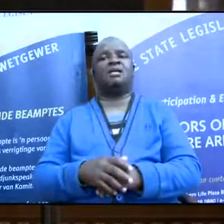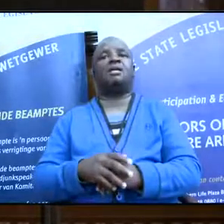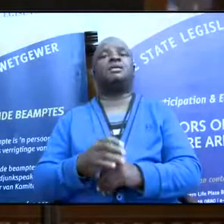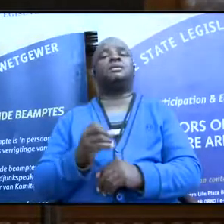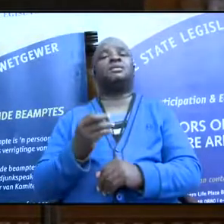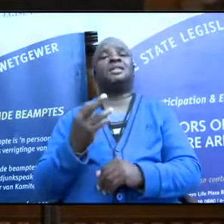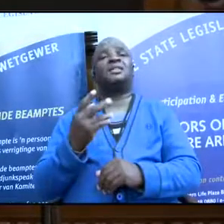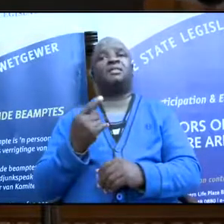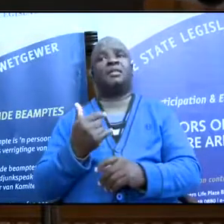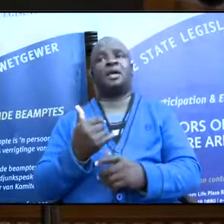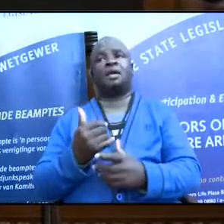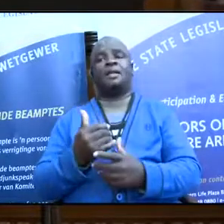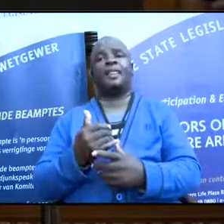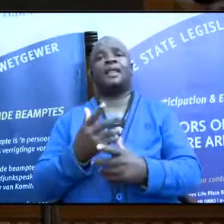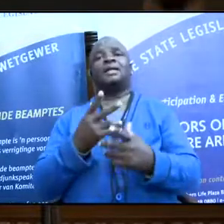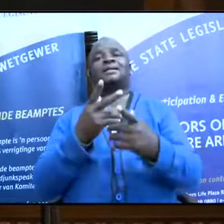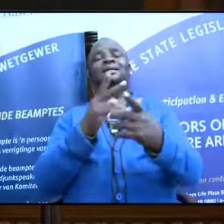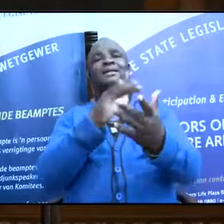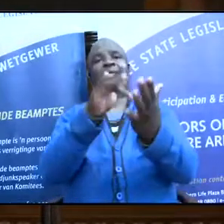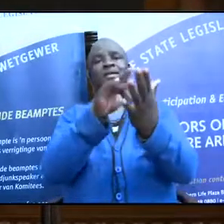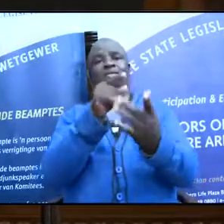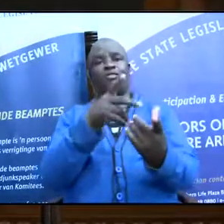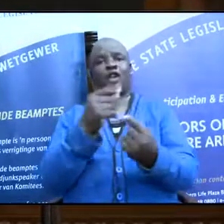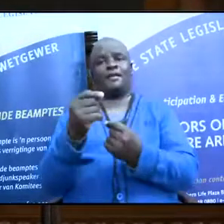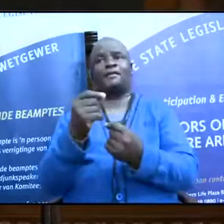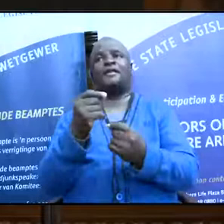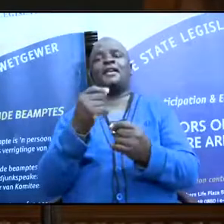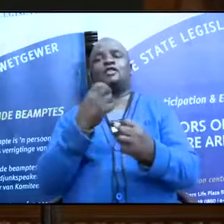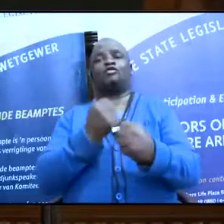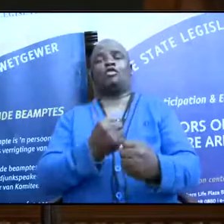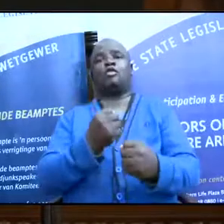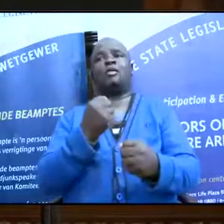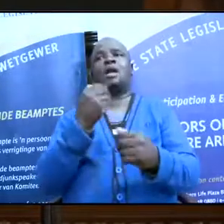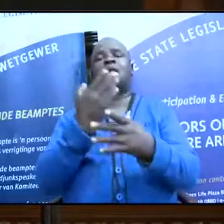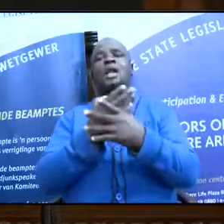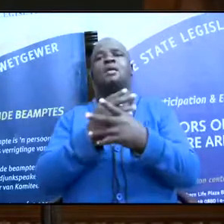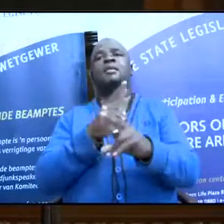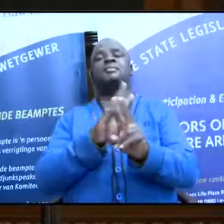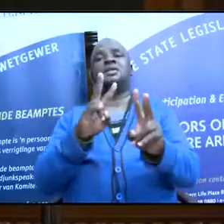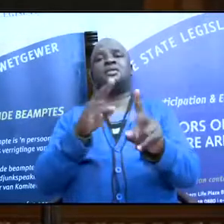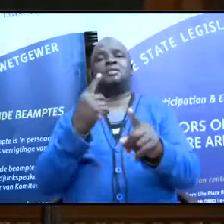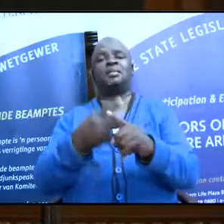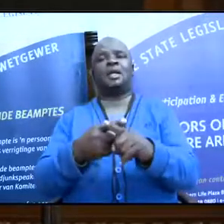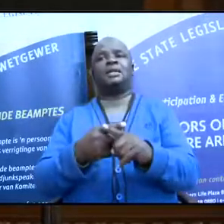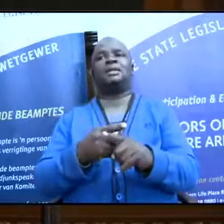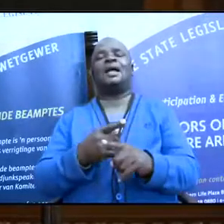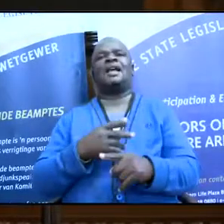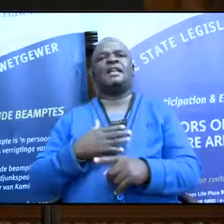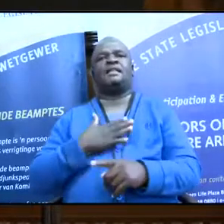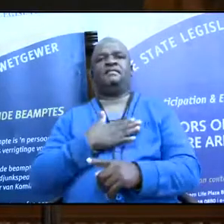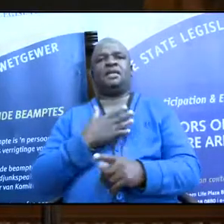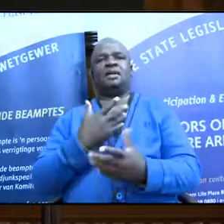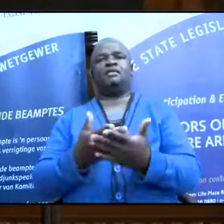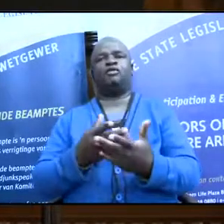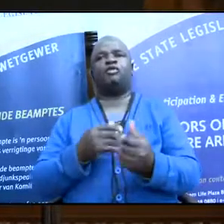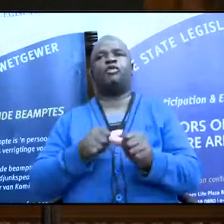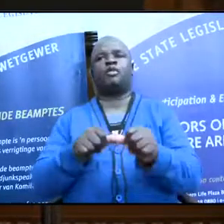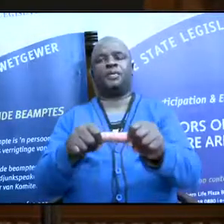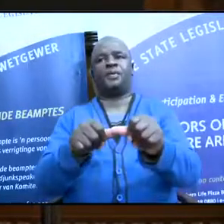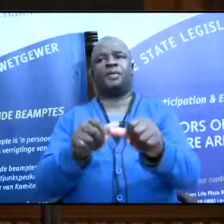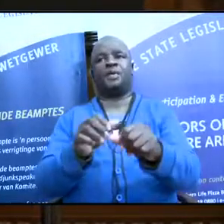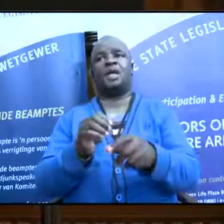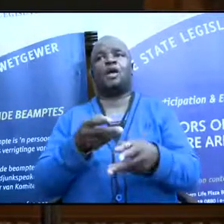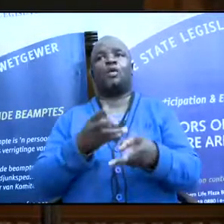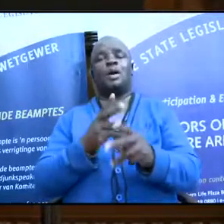to institution that projects strong labor peace and sense of stability in this way we stand a good